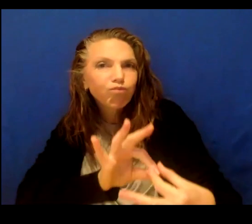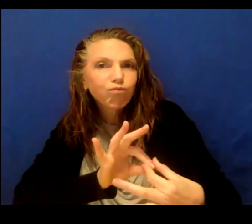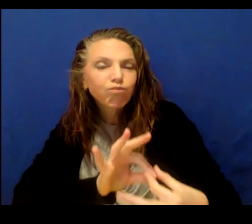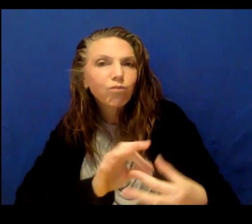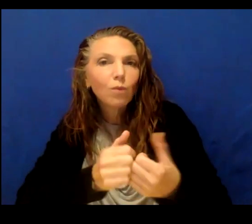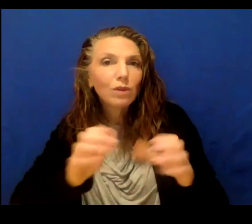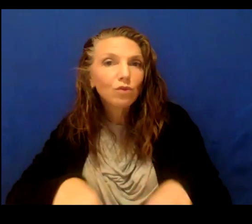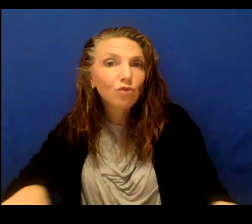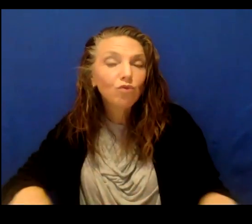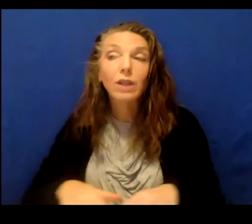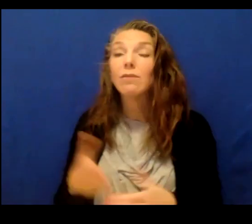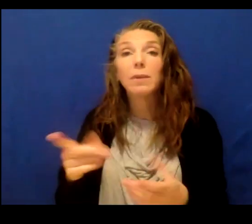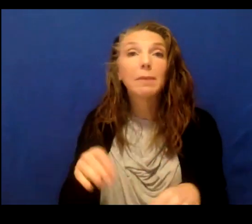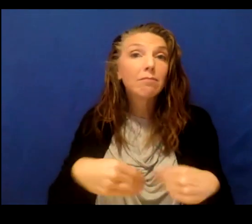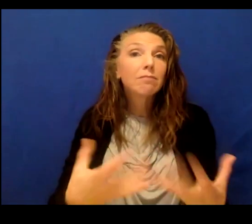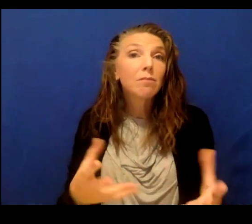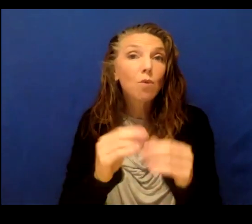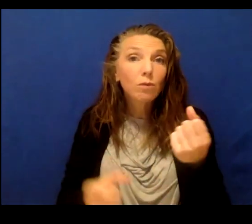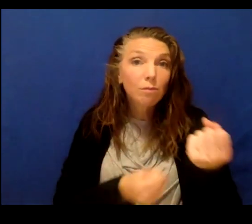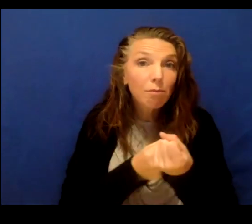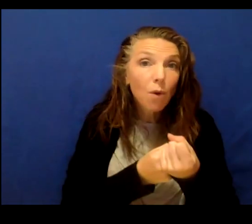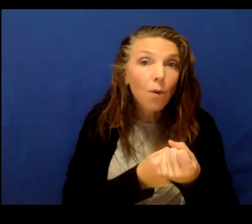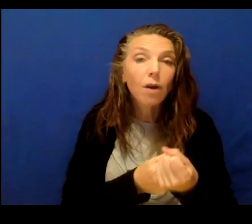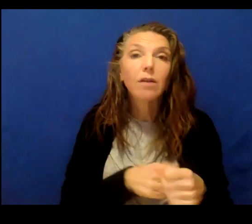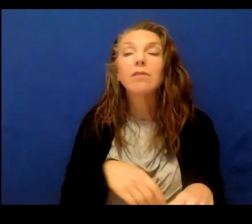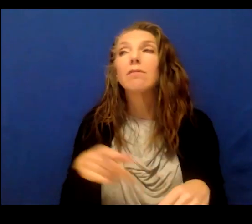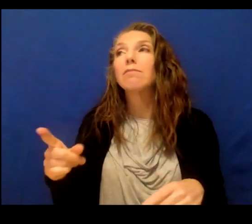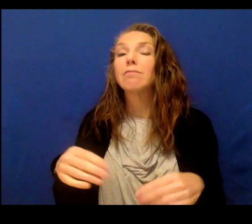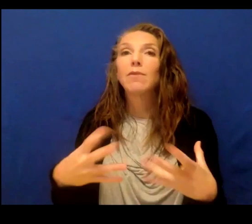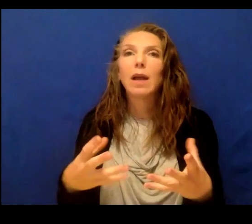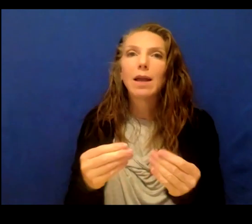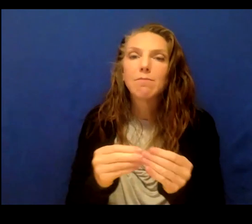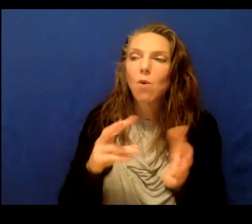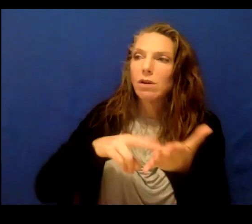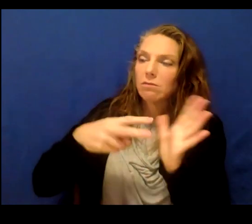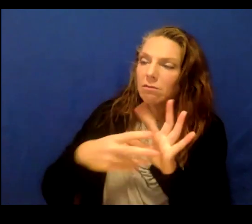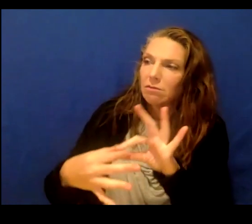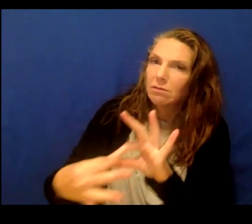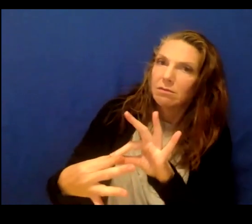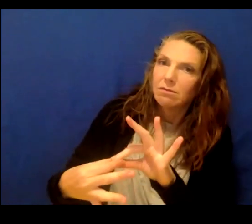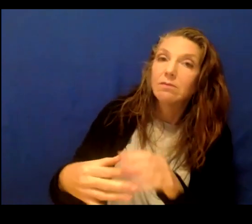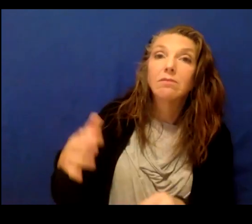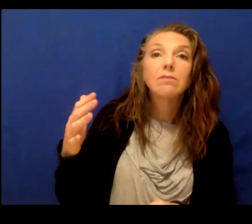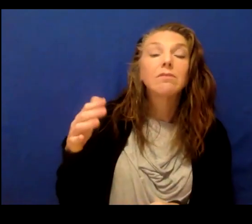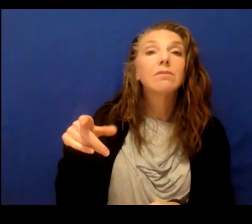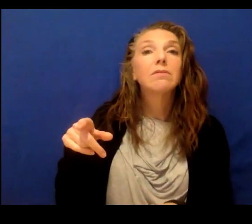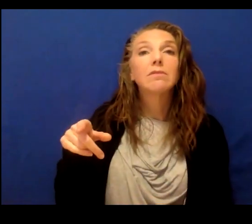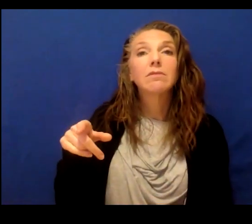even more support or more intentional connection or learning opportunities, because